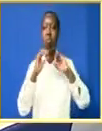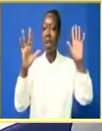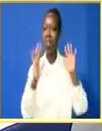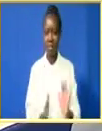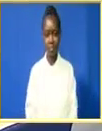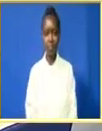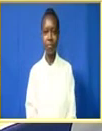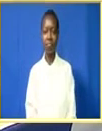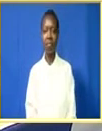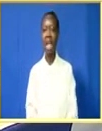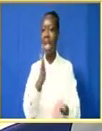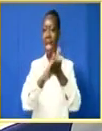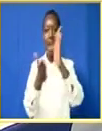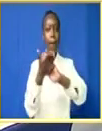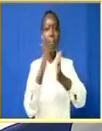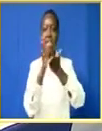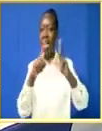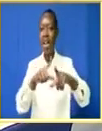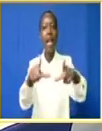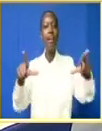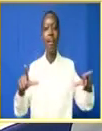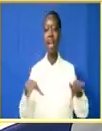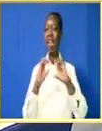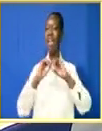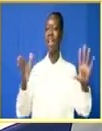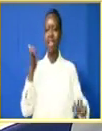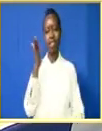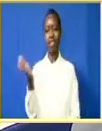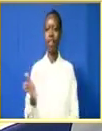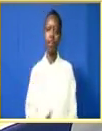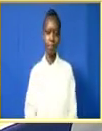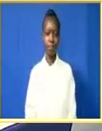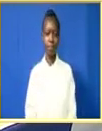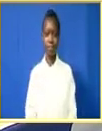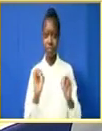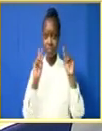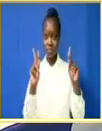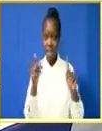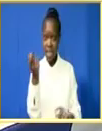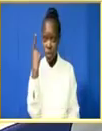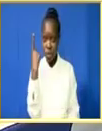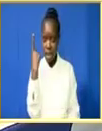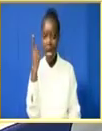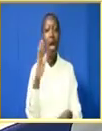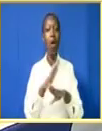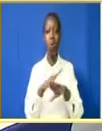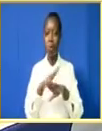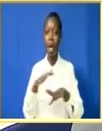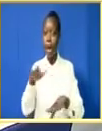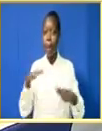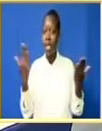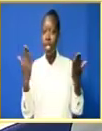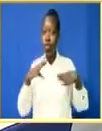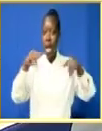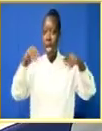land. Okay. There is nothing covering the ground. Okay. Good on that? Yes. Okay. So we have said areas that this erosion